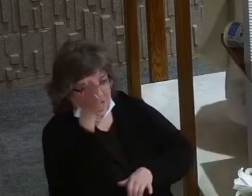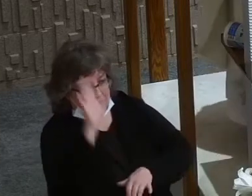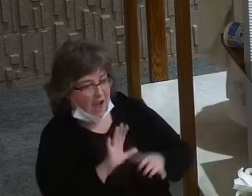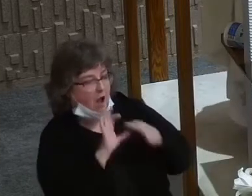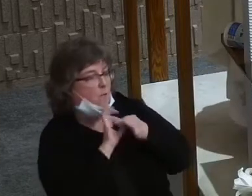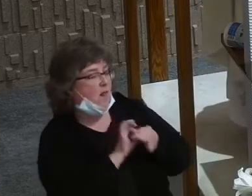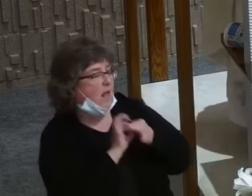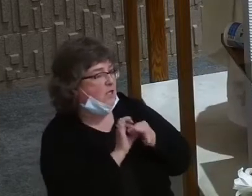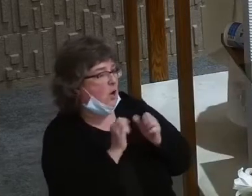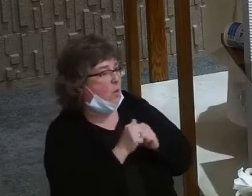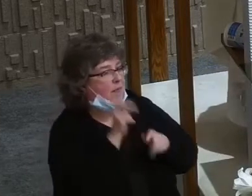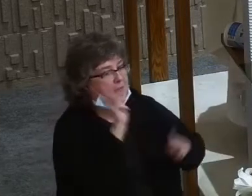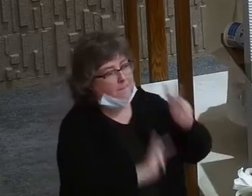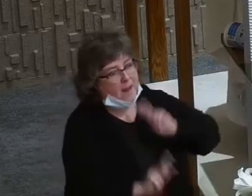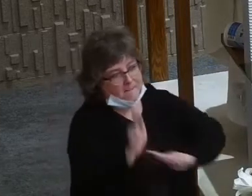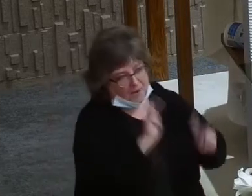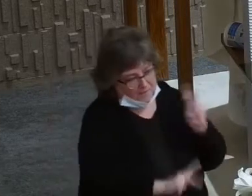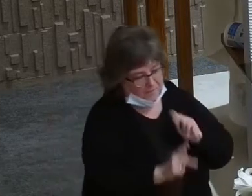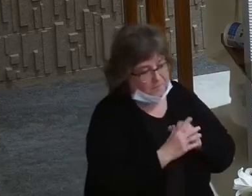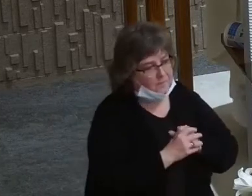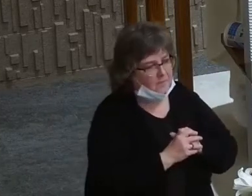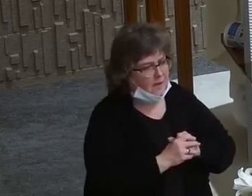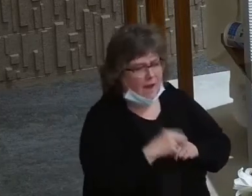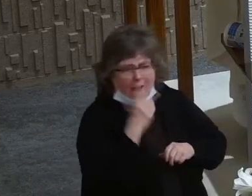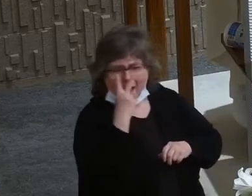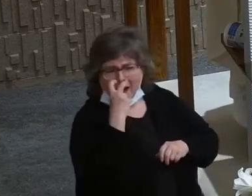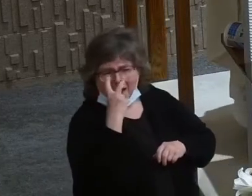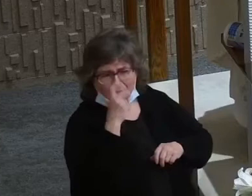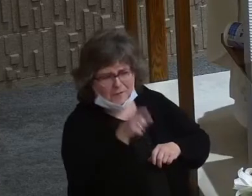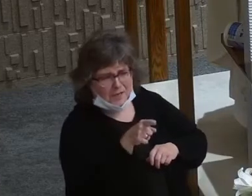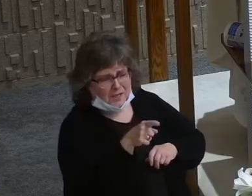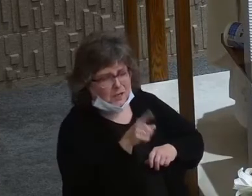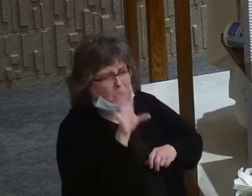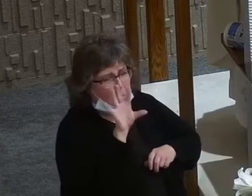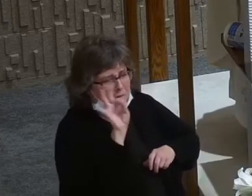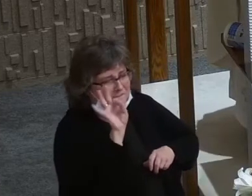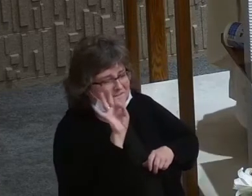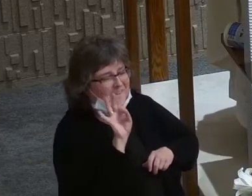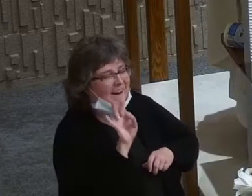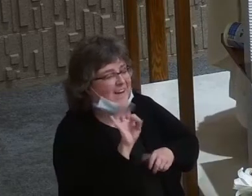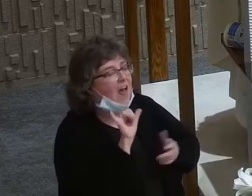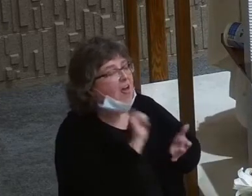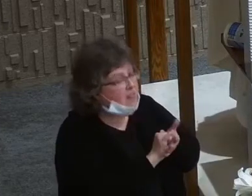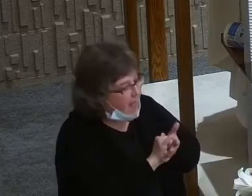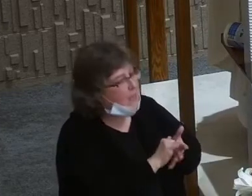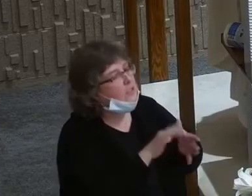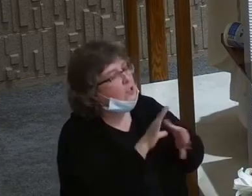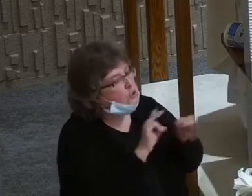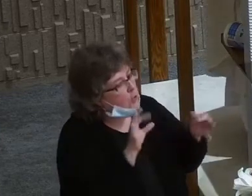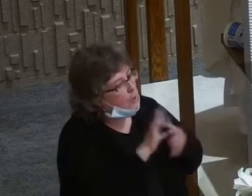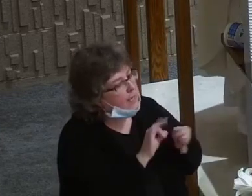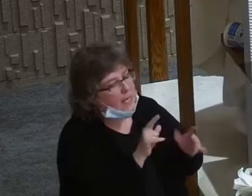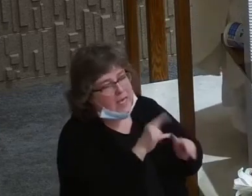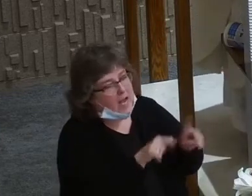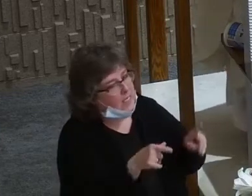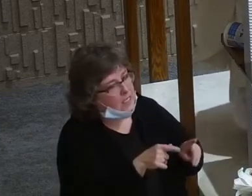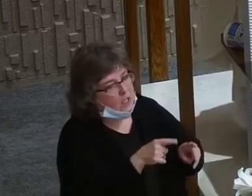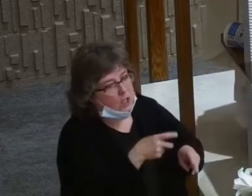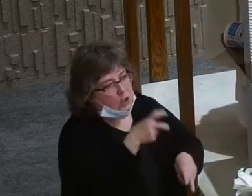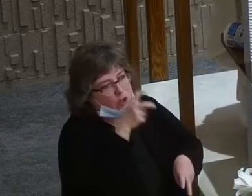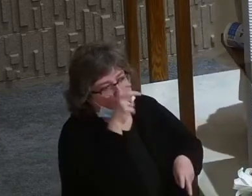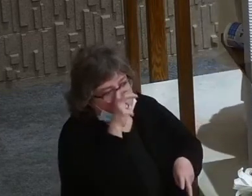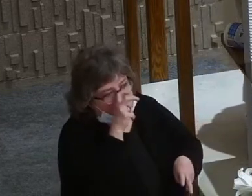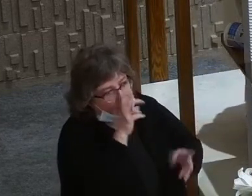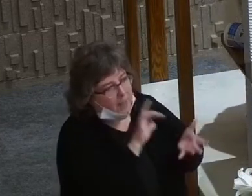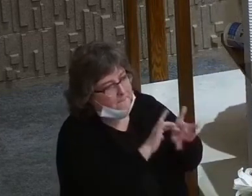God's relationship with his people. I don't think you'll find that published in any theological journal, but I